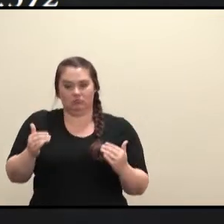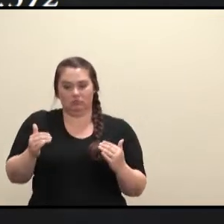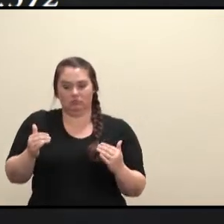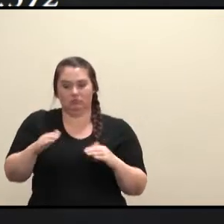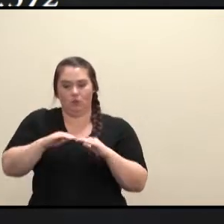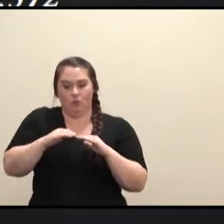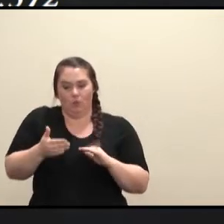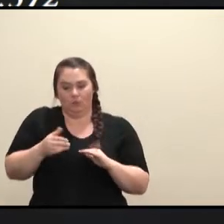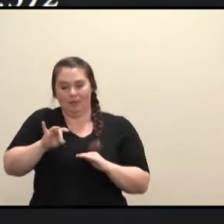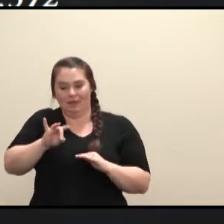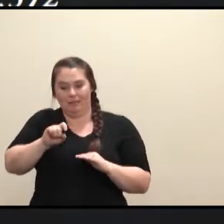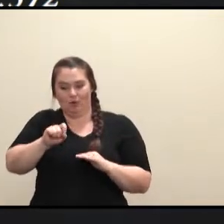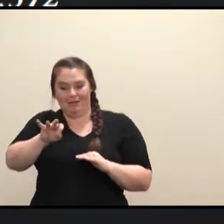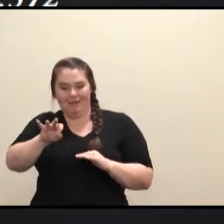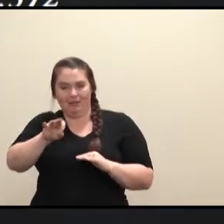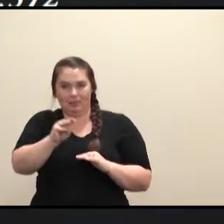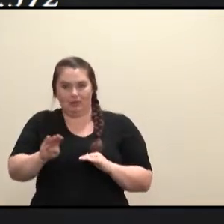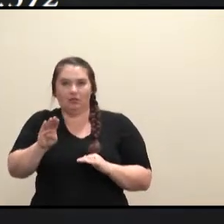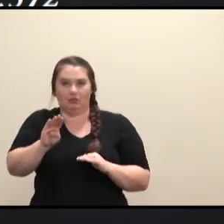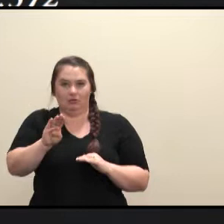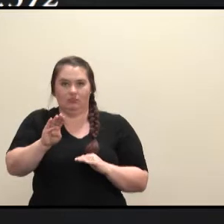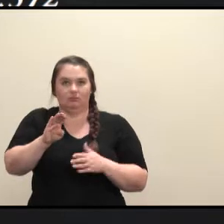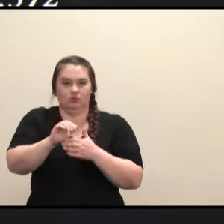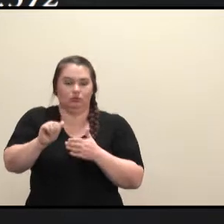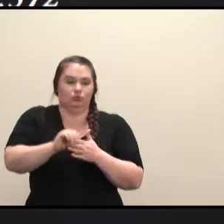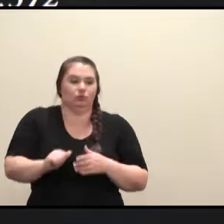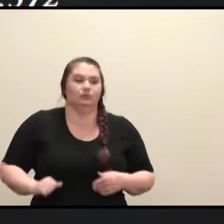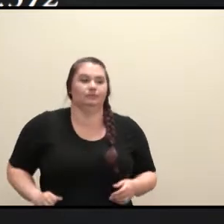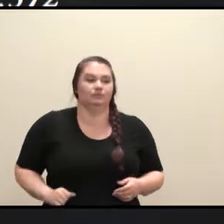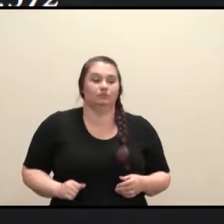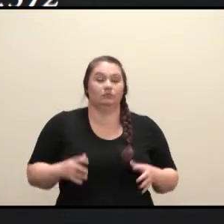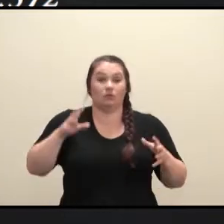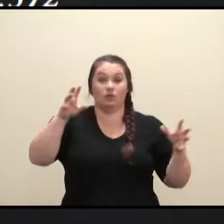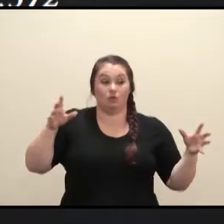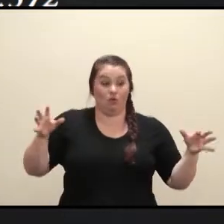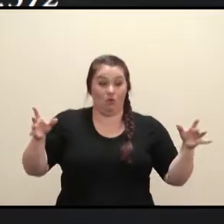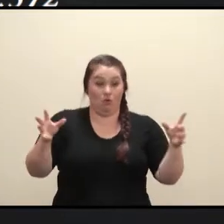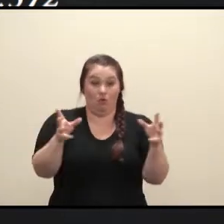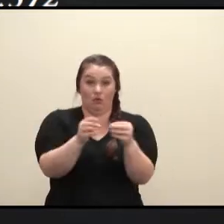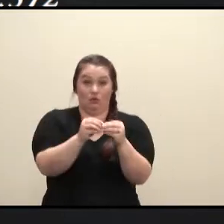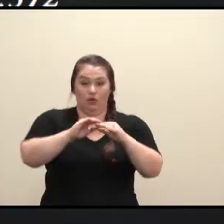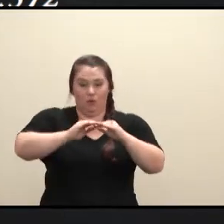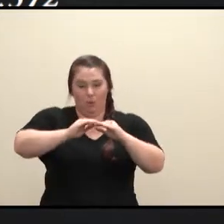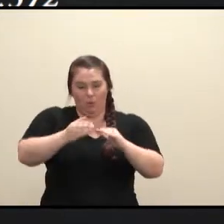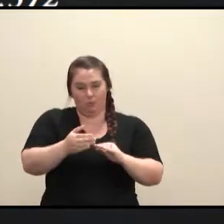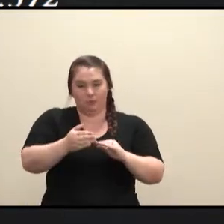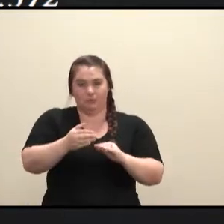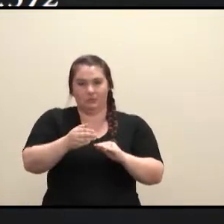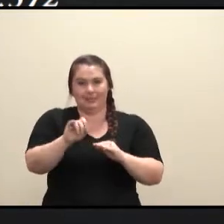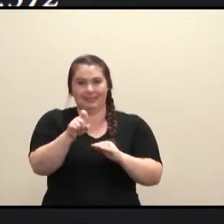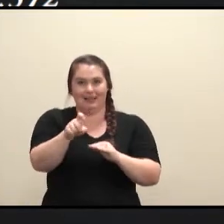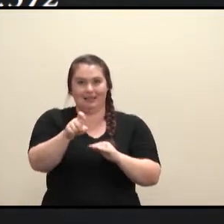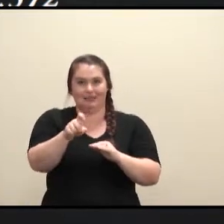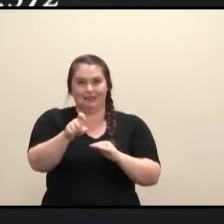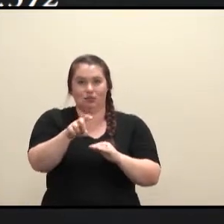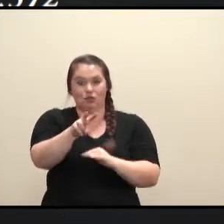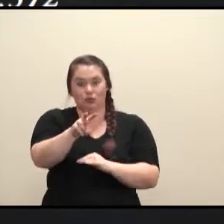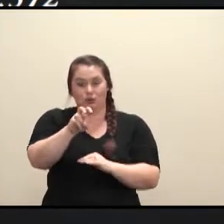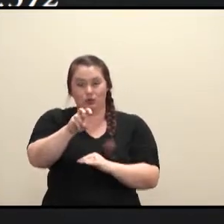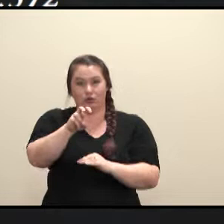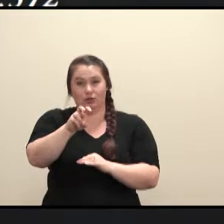exemption increased. So the total impact on the district is a decrease in taxable value of